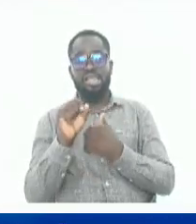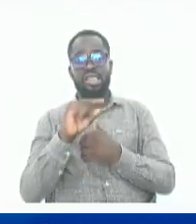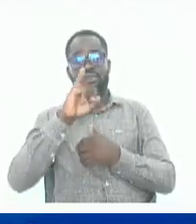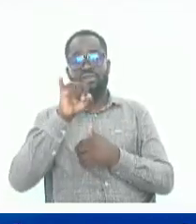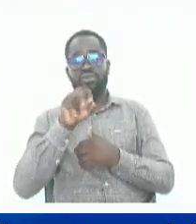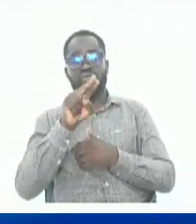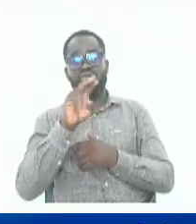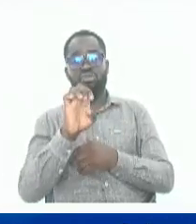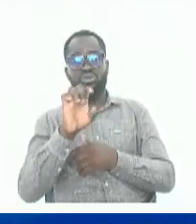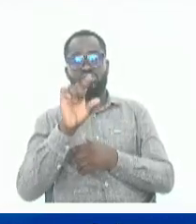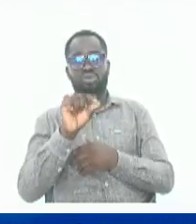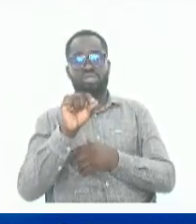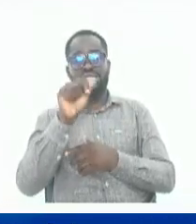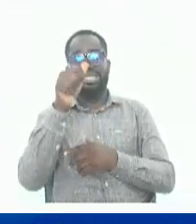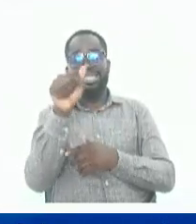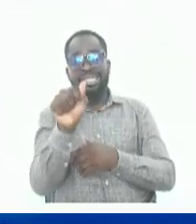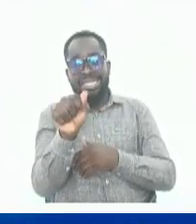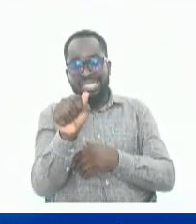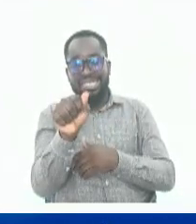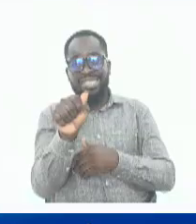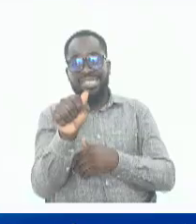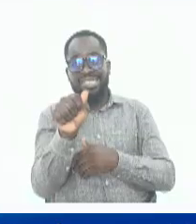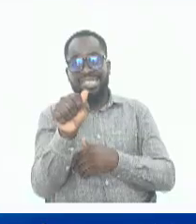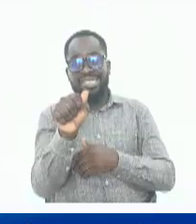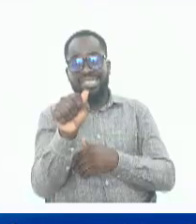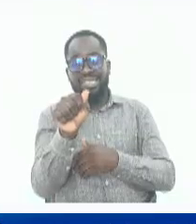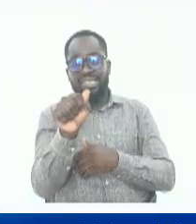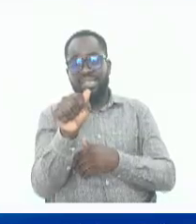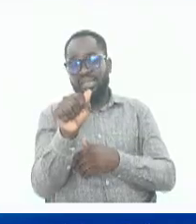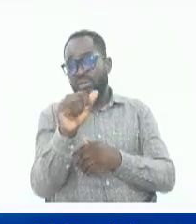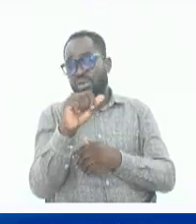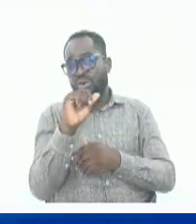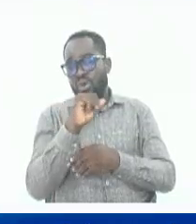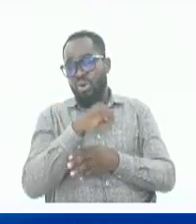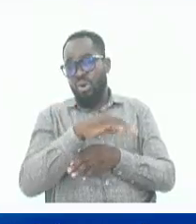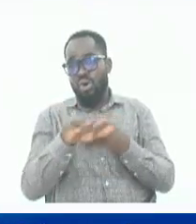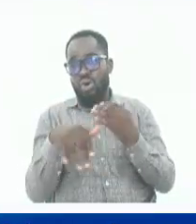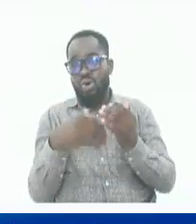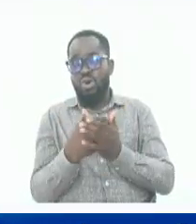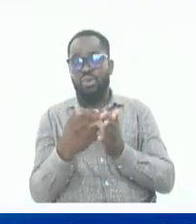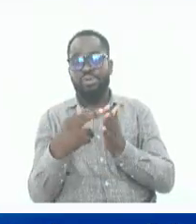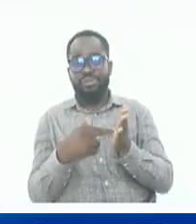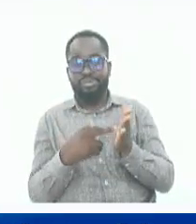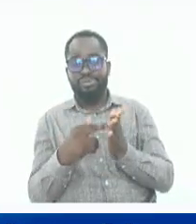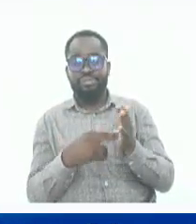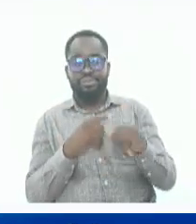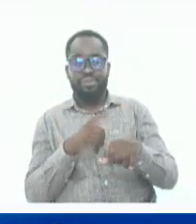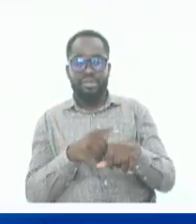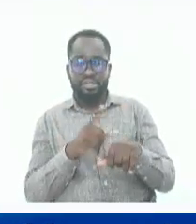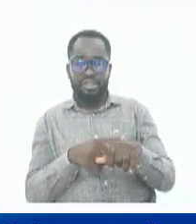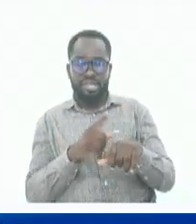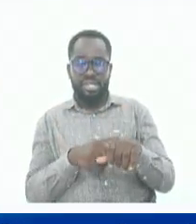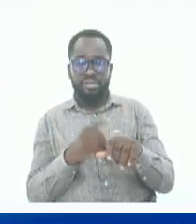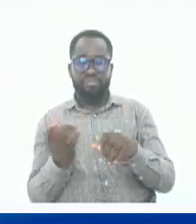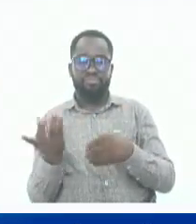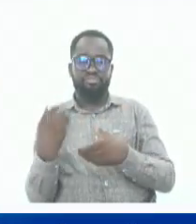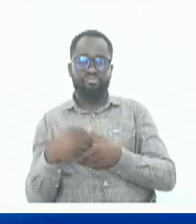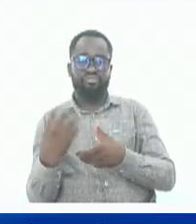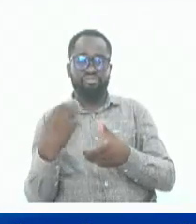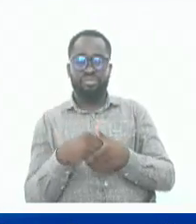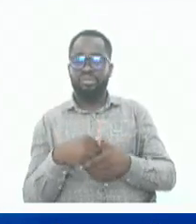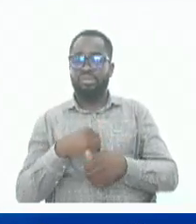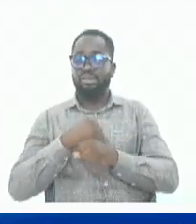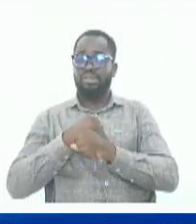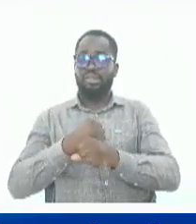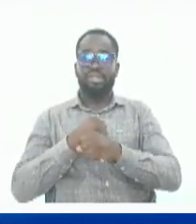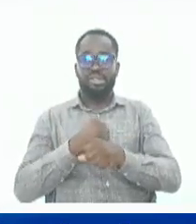June 2010, and all regulations of time being in force under the